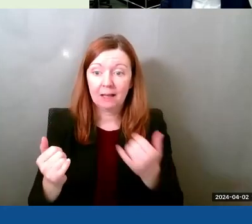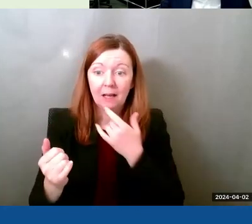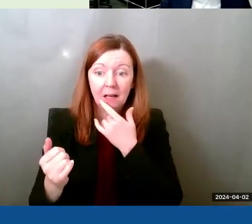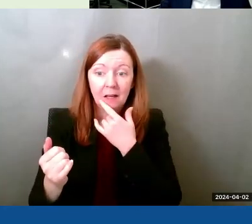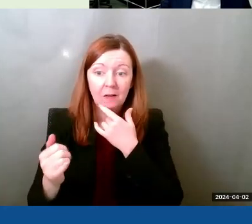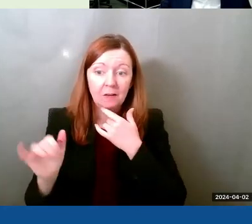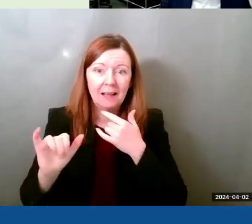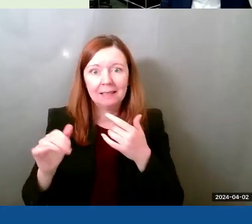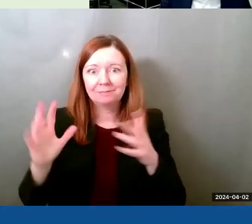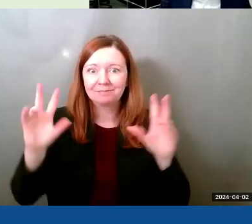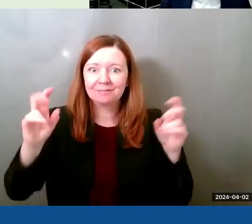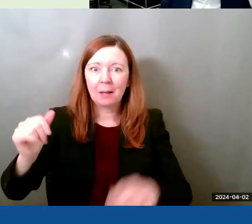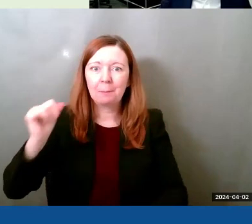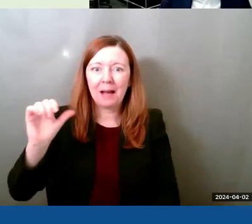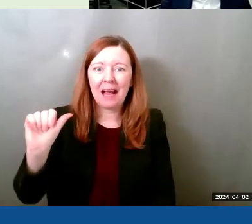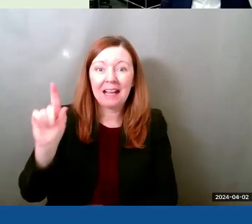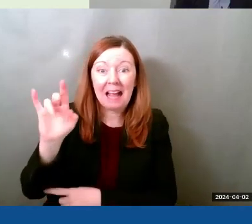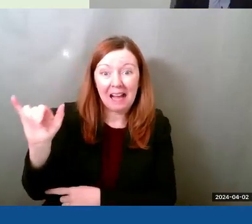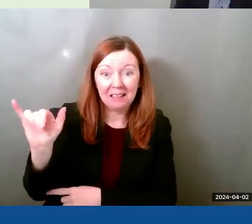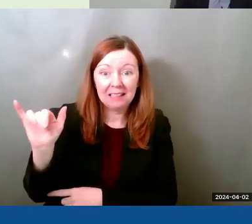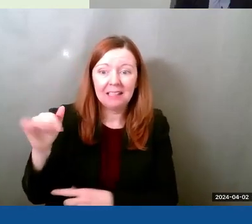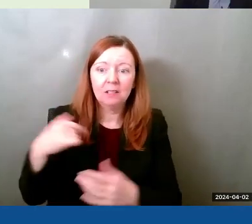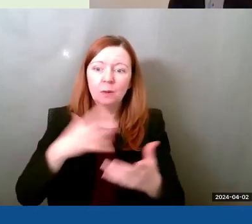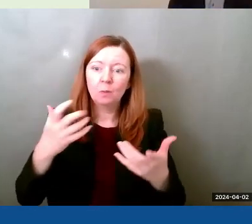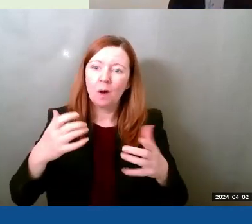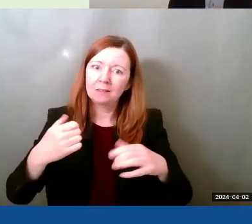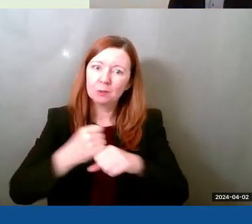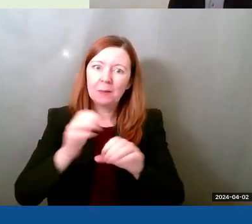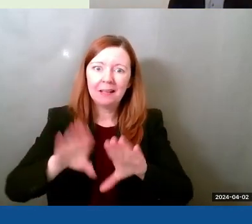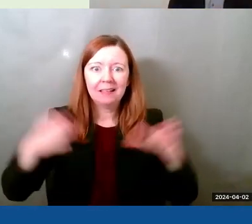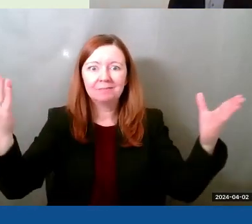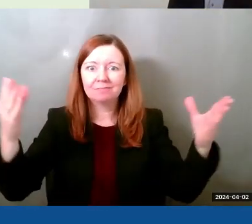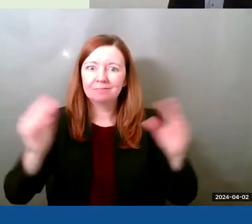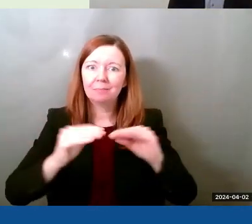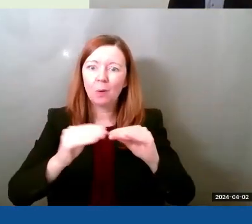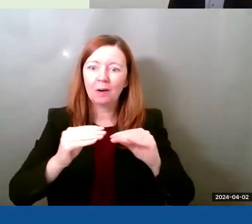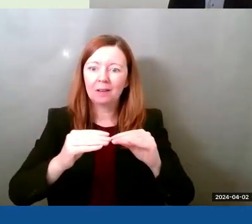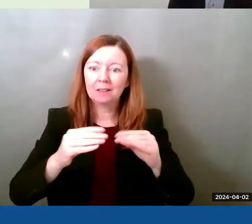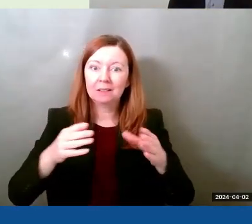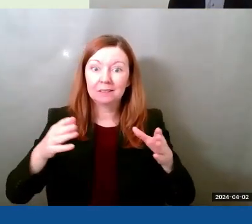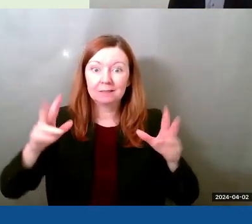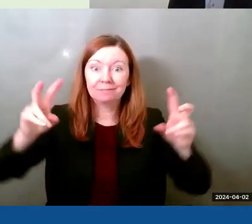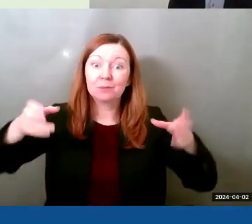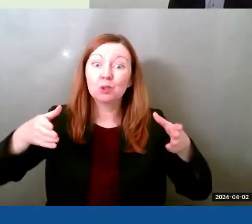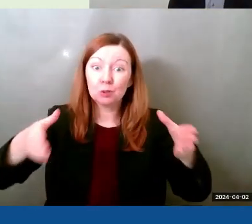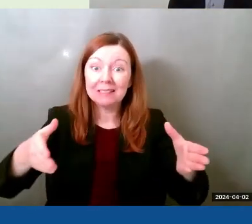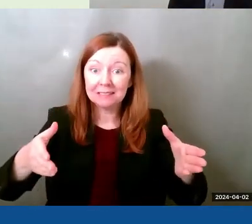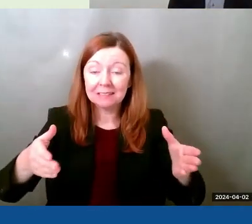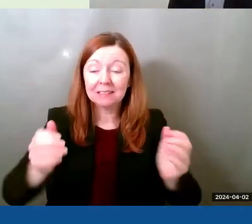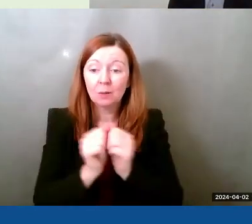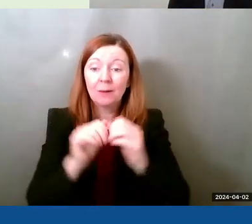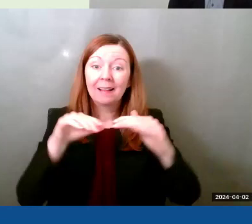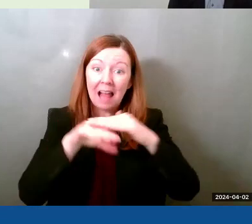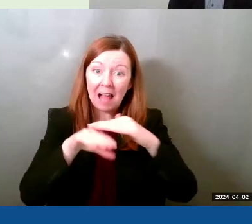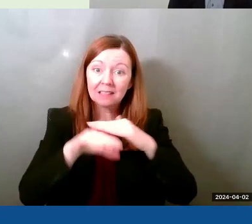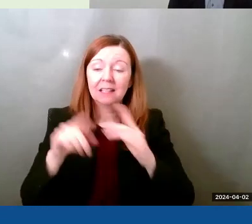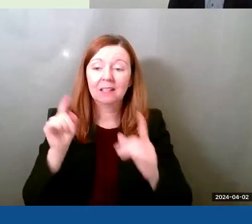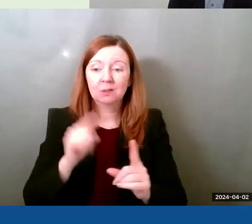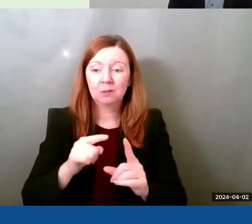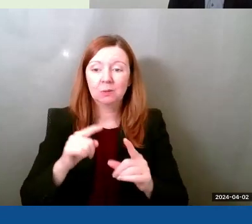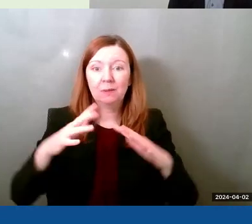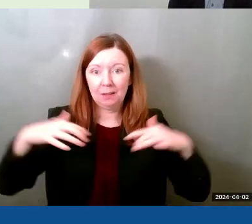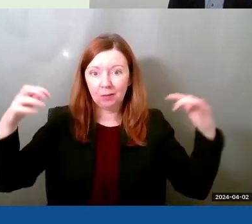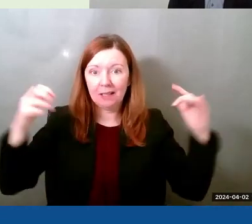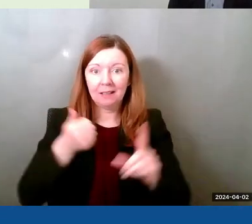kind of a back alley scenario with Cuthbert, and actually make that more of a street with an access to the